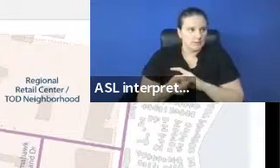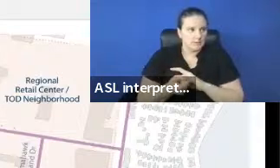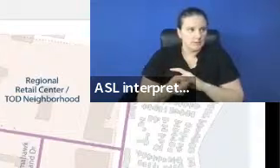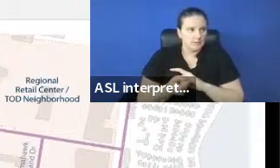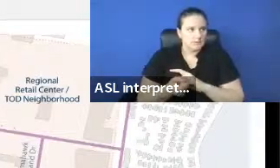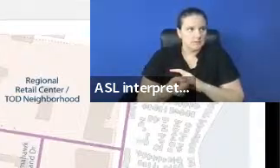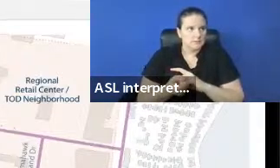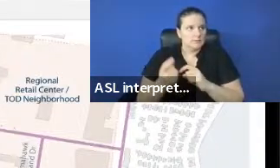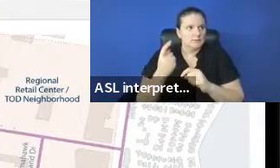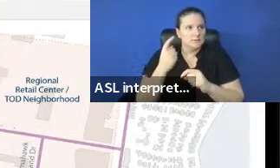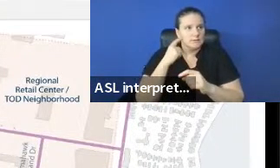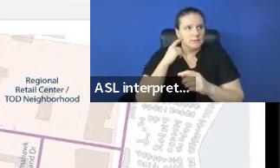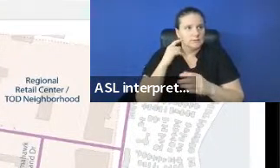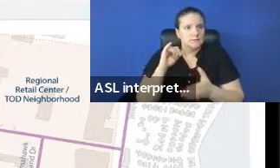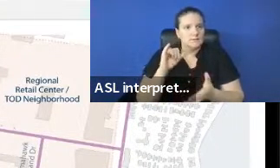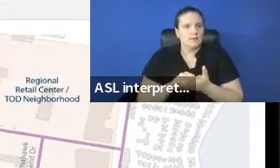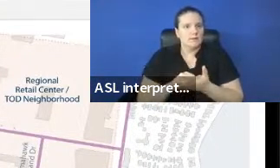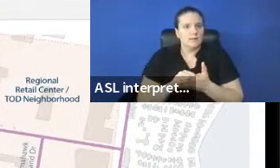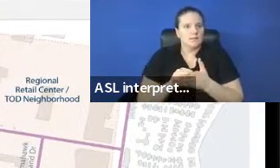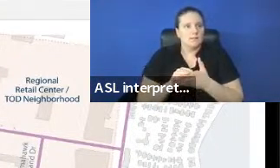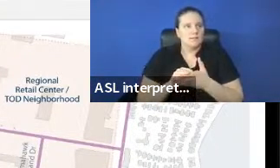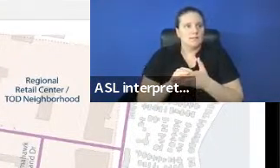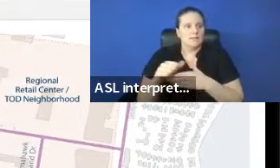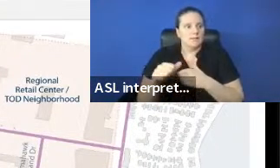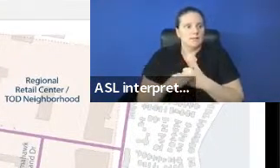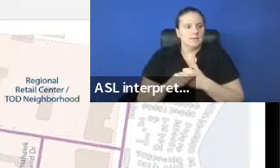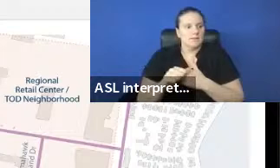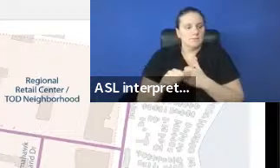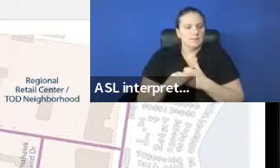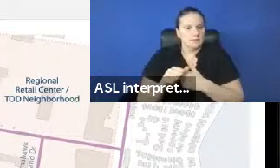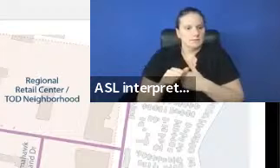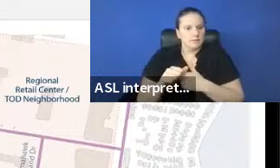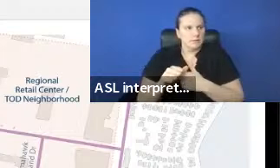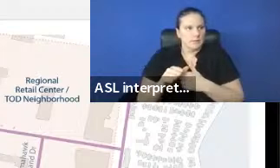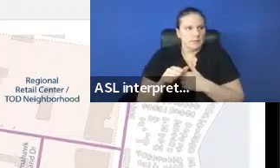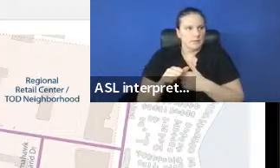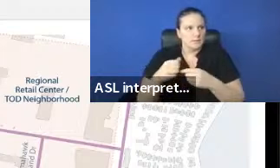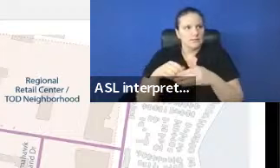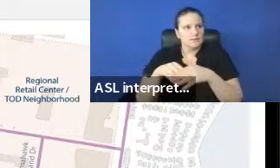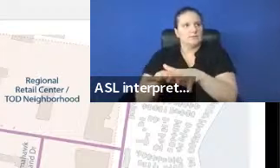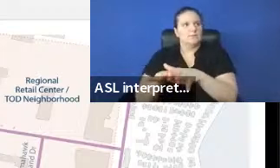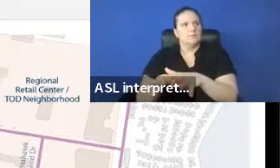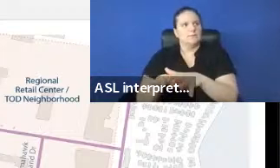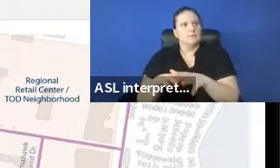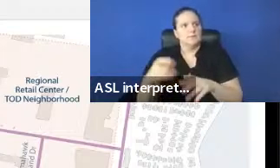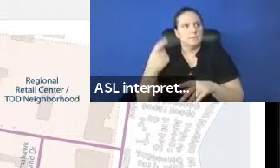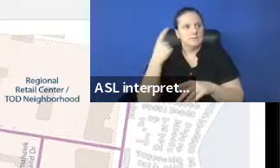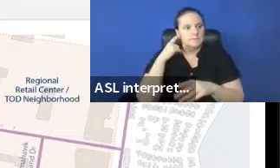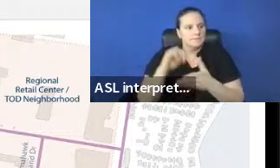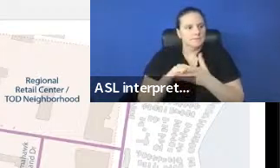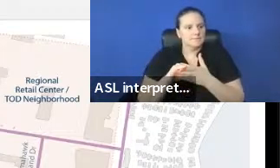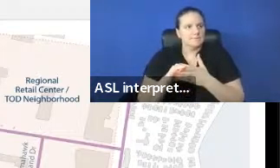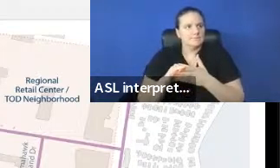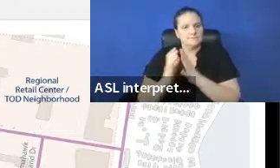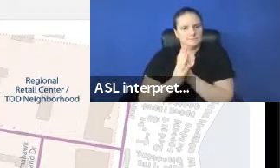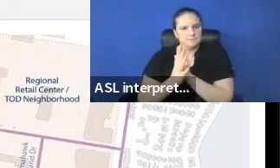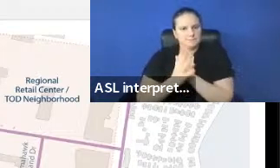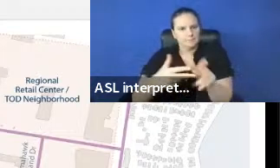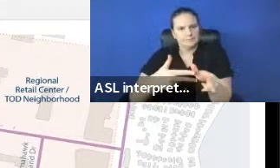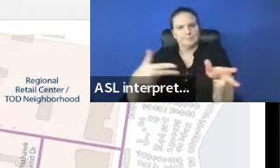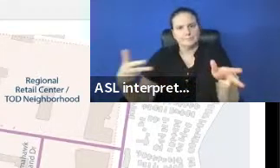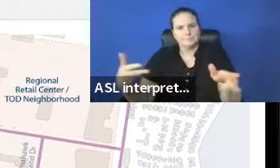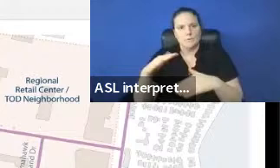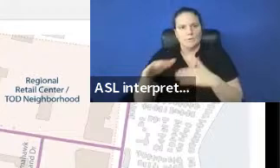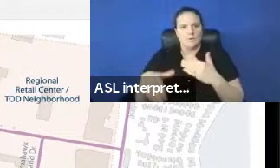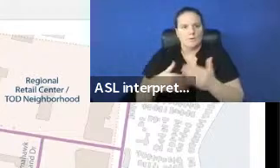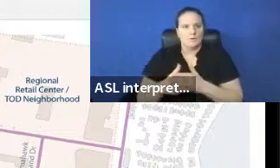kind of hazardous merge and congestion that backs up all the way to